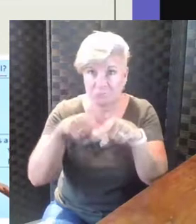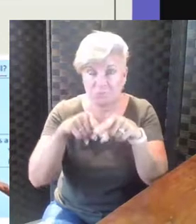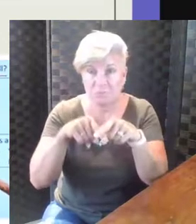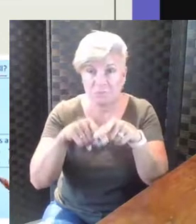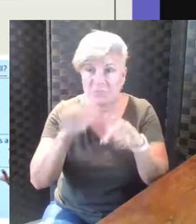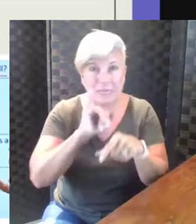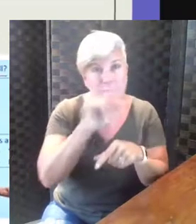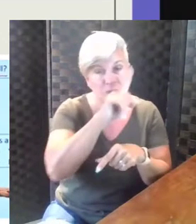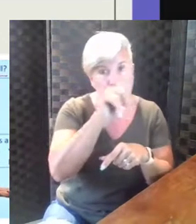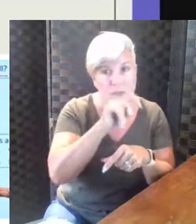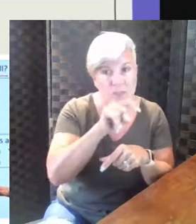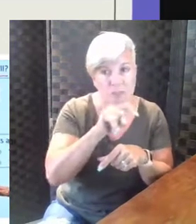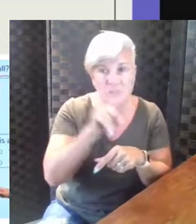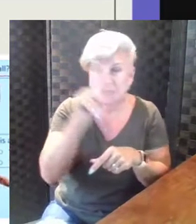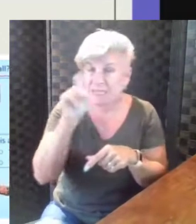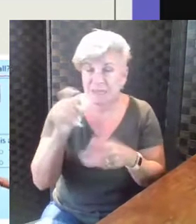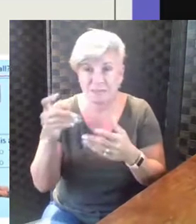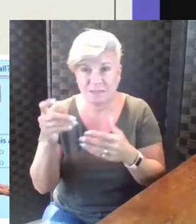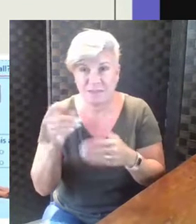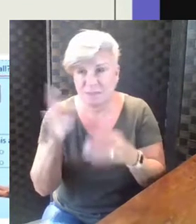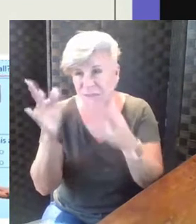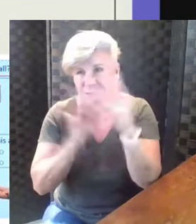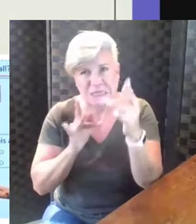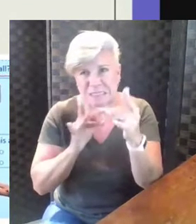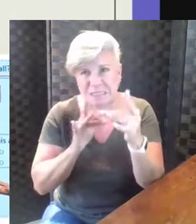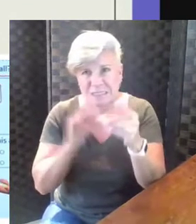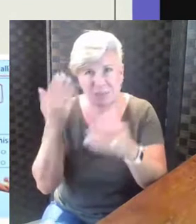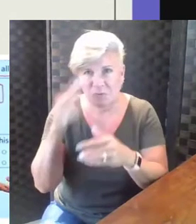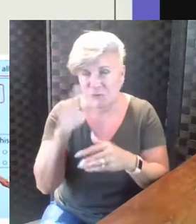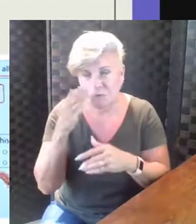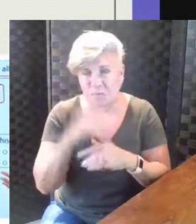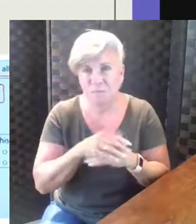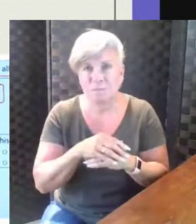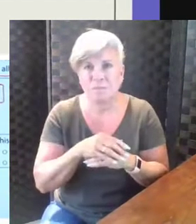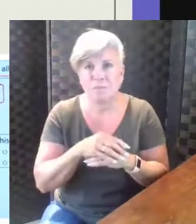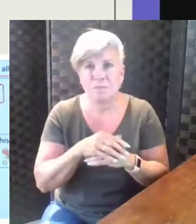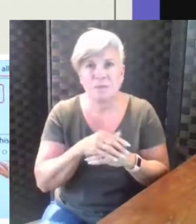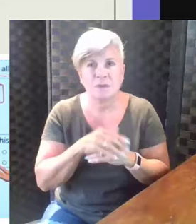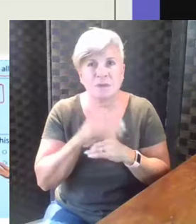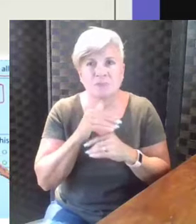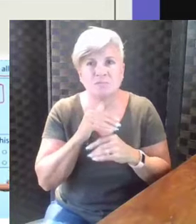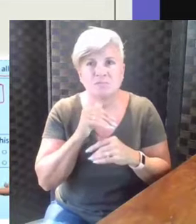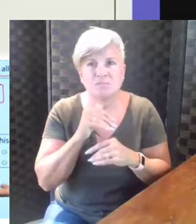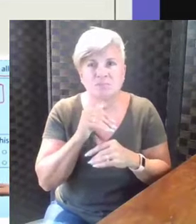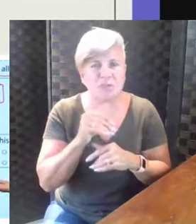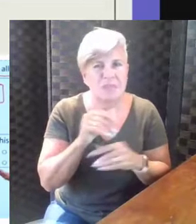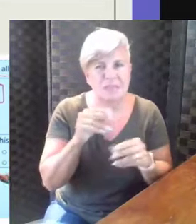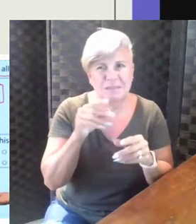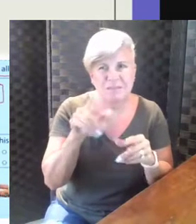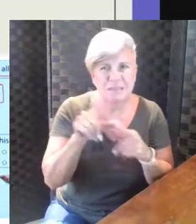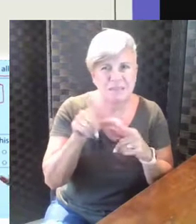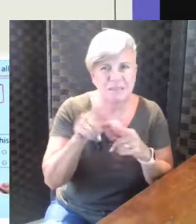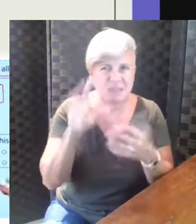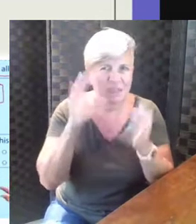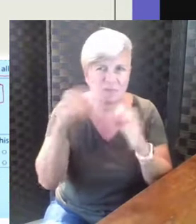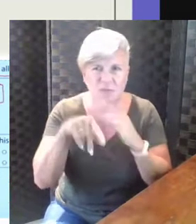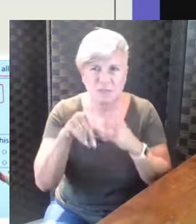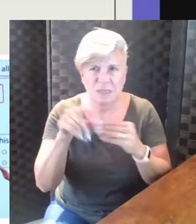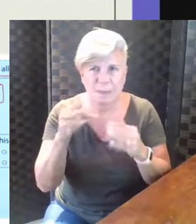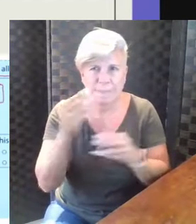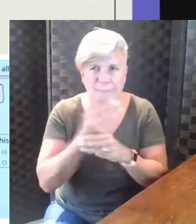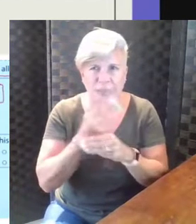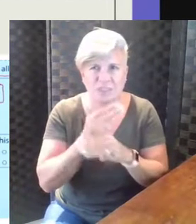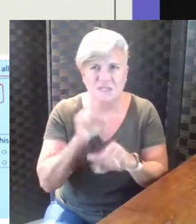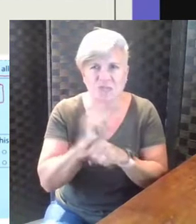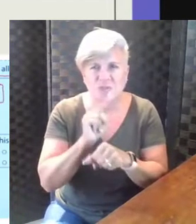putting a question mark. It just means it's missing, and that's what we're finding. Okay? Don't let letters confuse you in math. If you see